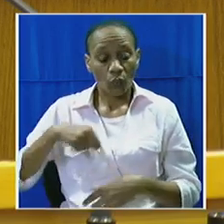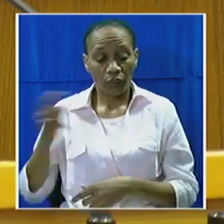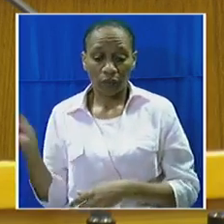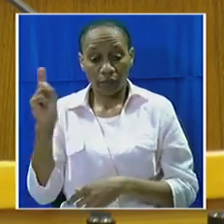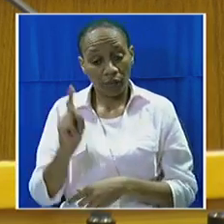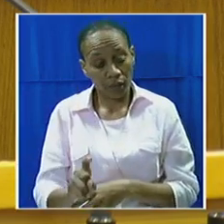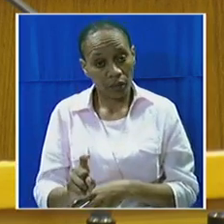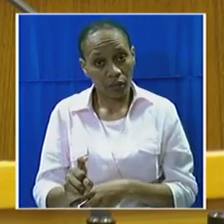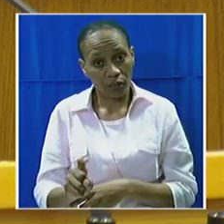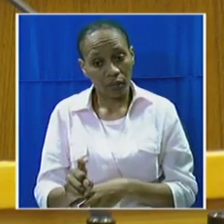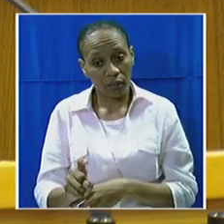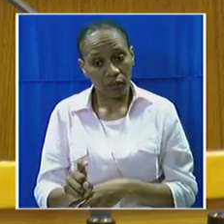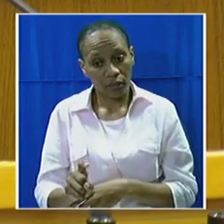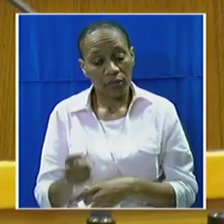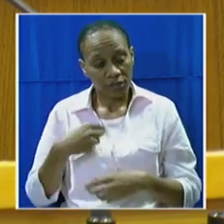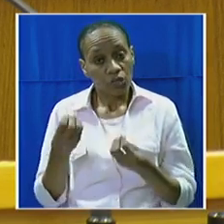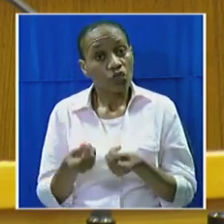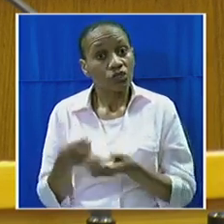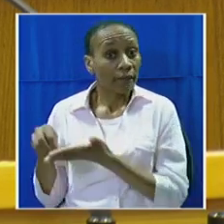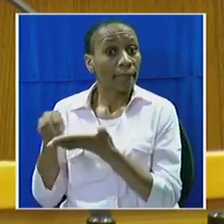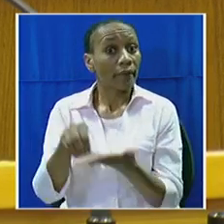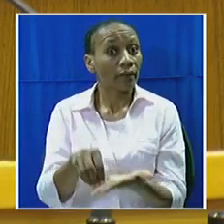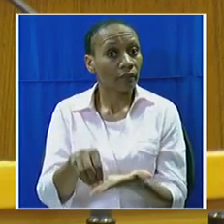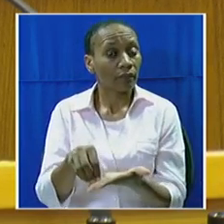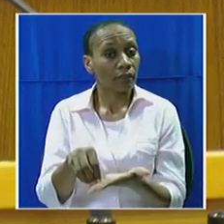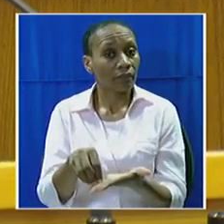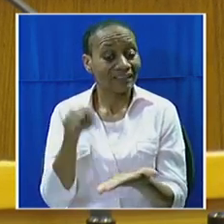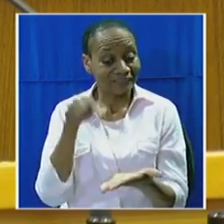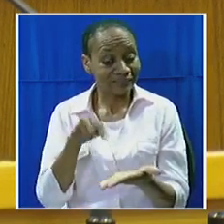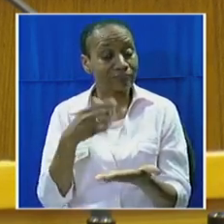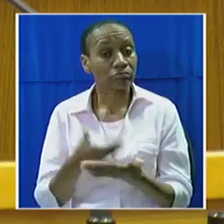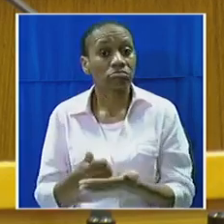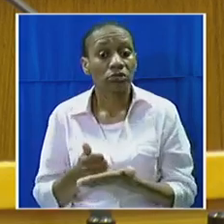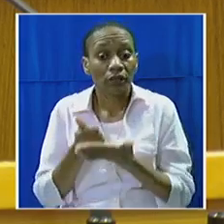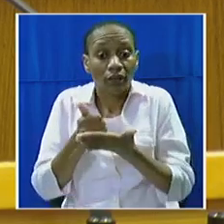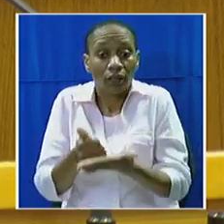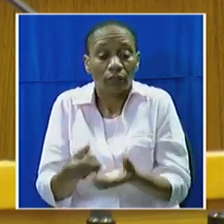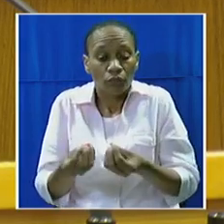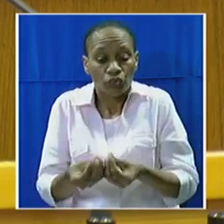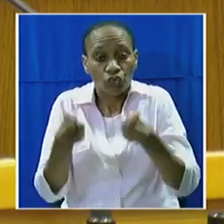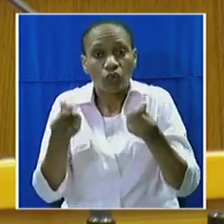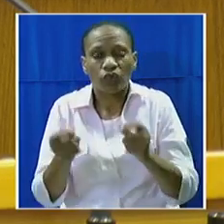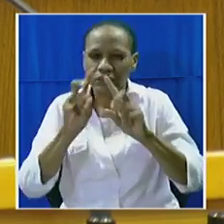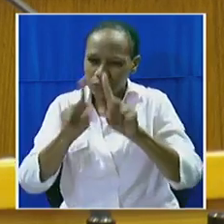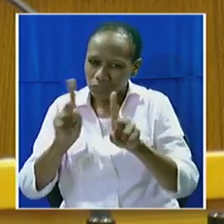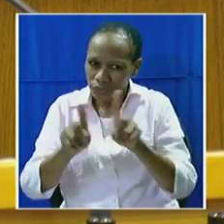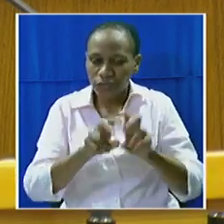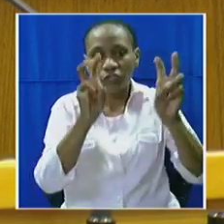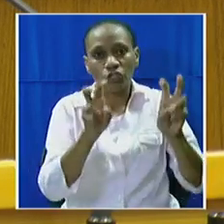lokucibelela luhlasele lubulale zonke imbandezelo kokuba urhulumente abaleke